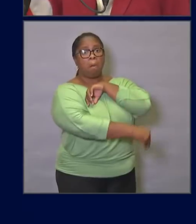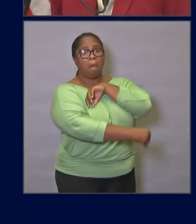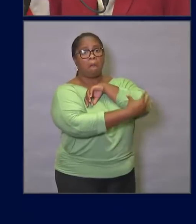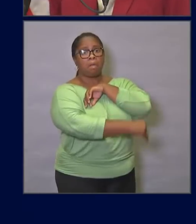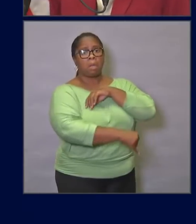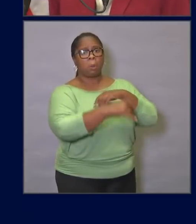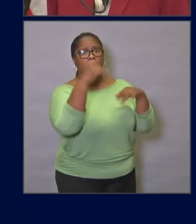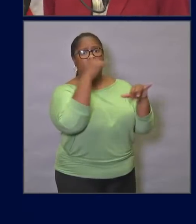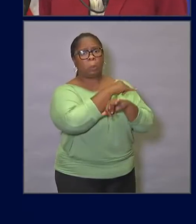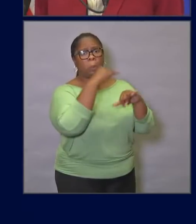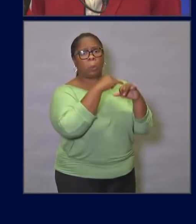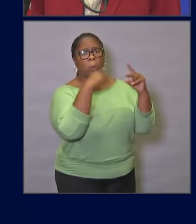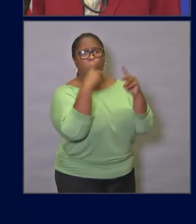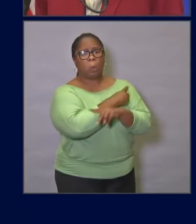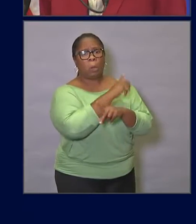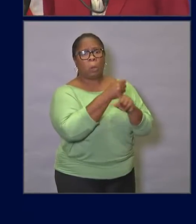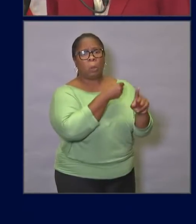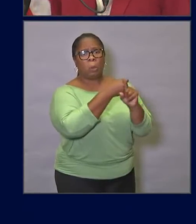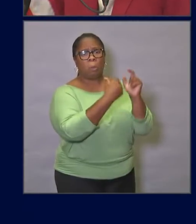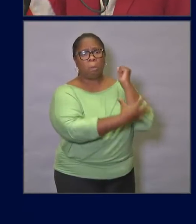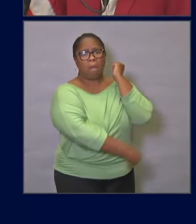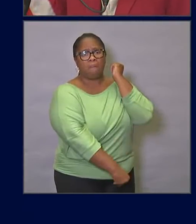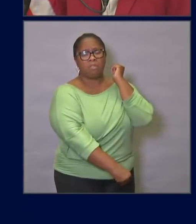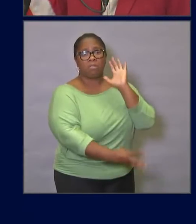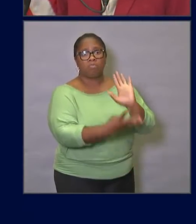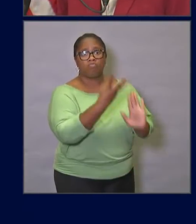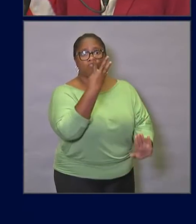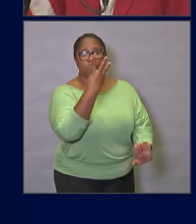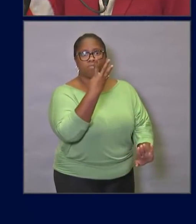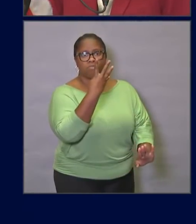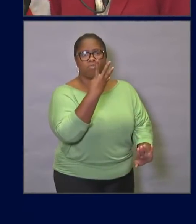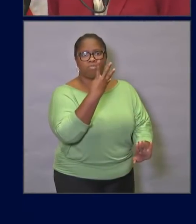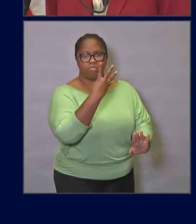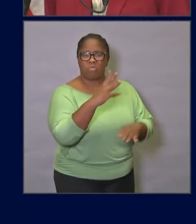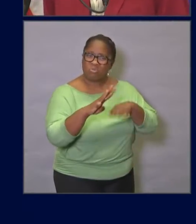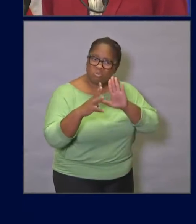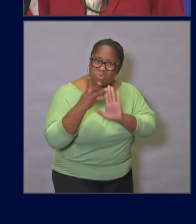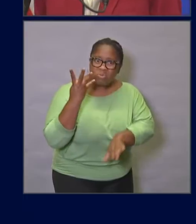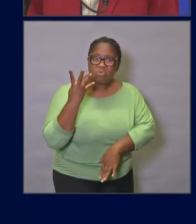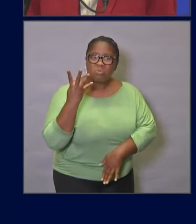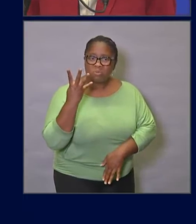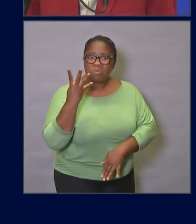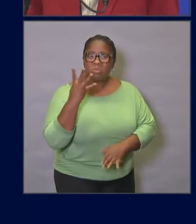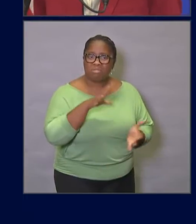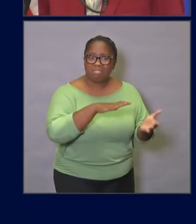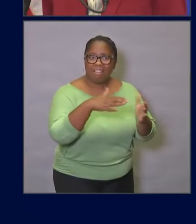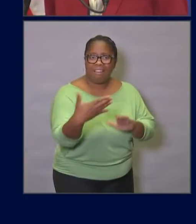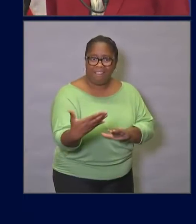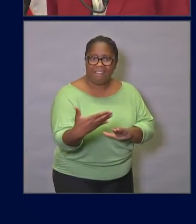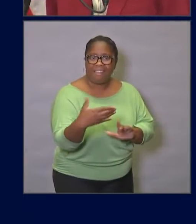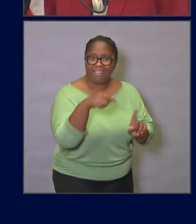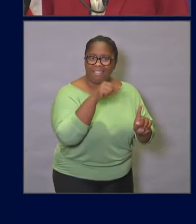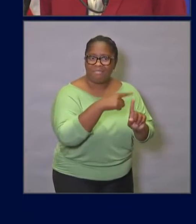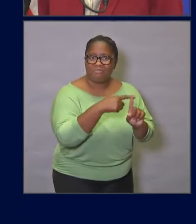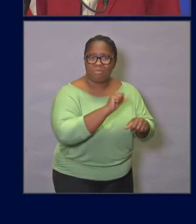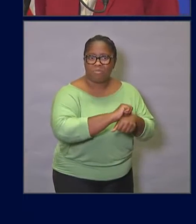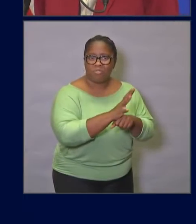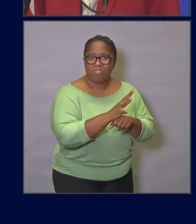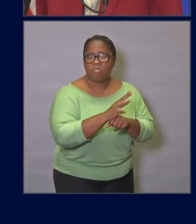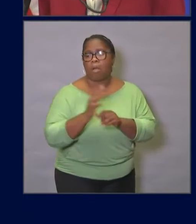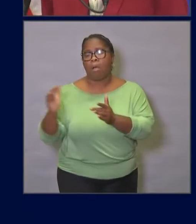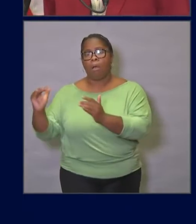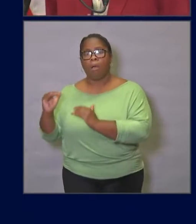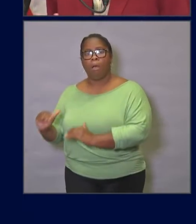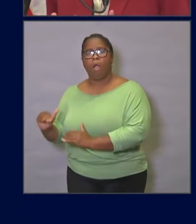than 4 times as likely to die of COVID-19 when compared to those who live in low poverty